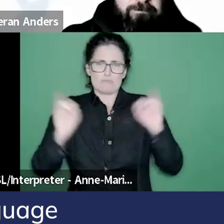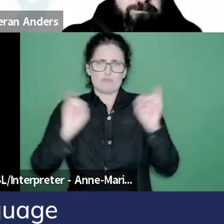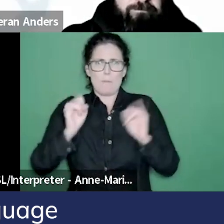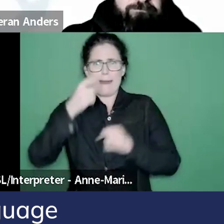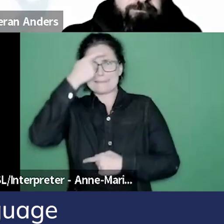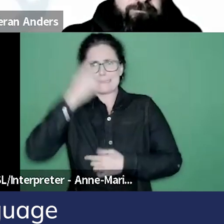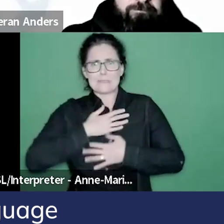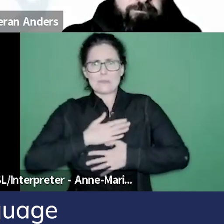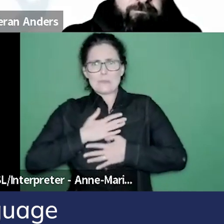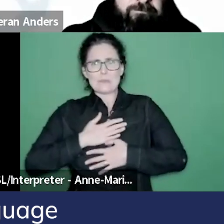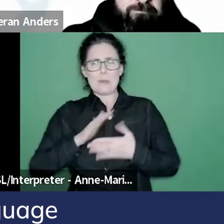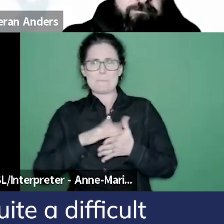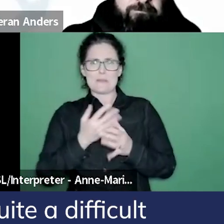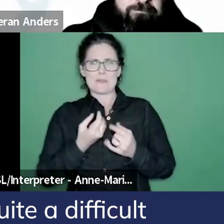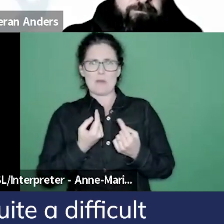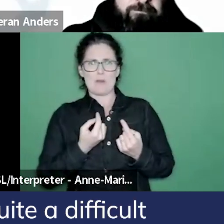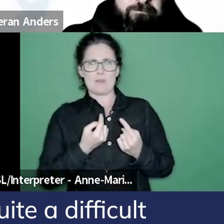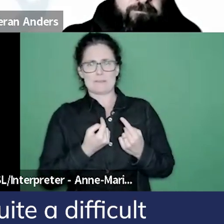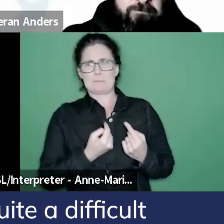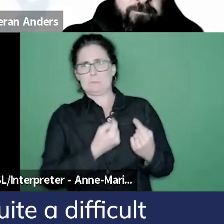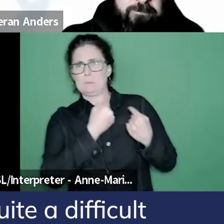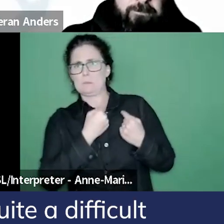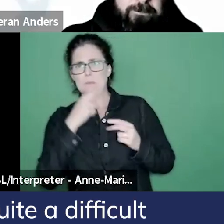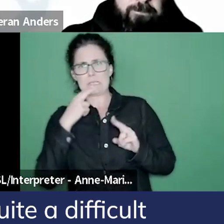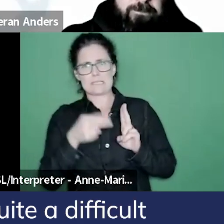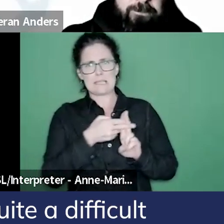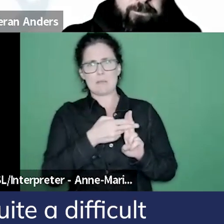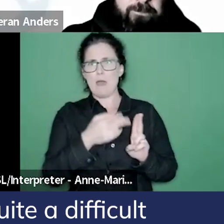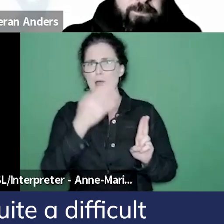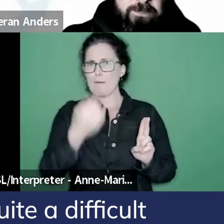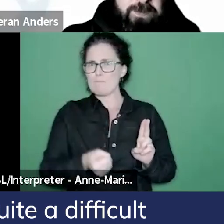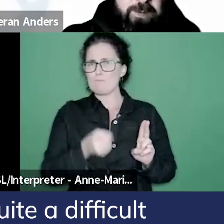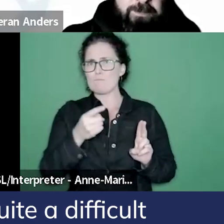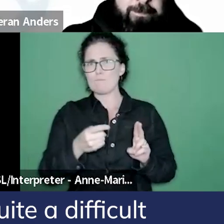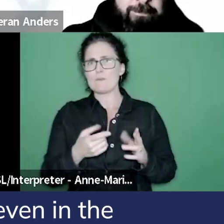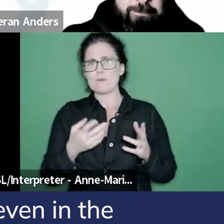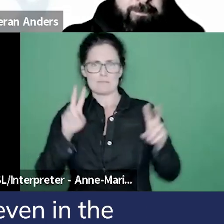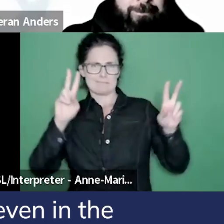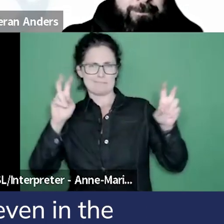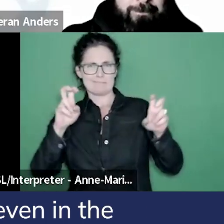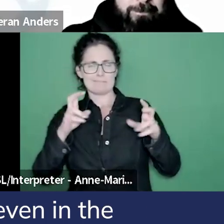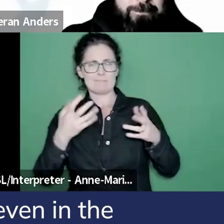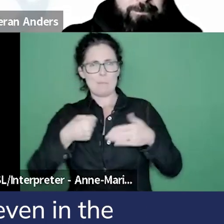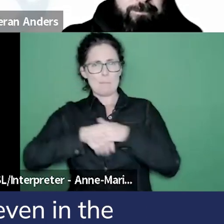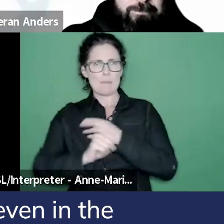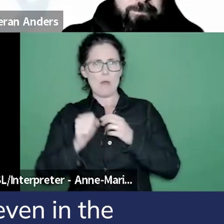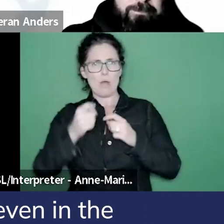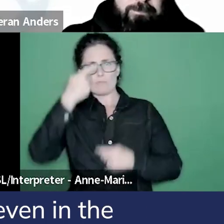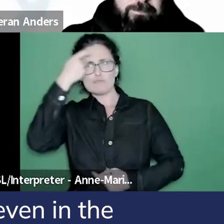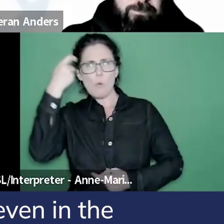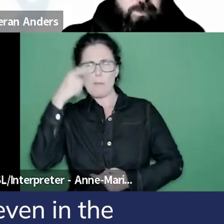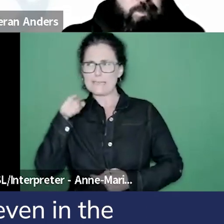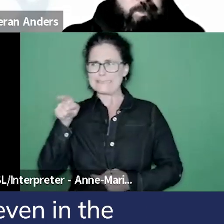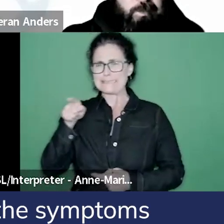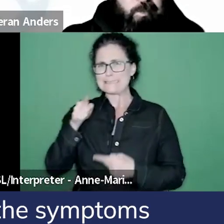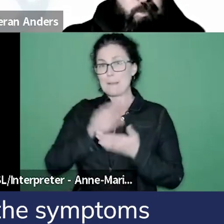about language and the importance of using language, and even the term birth trauma can be quite a difficult admission. And it can also mean different things. Even